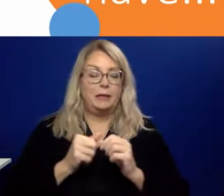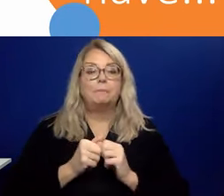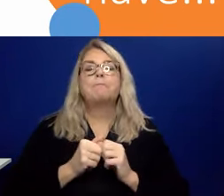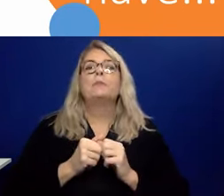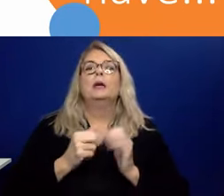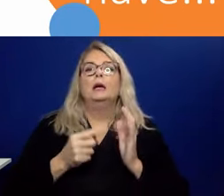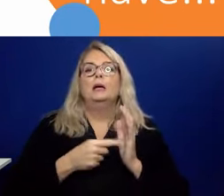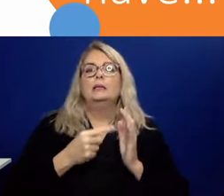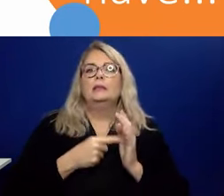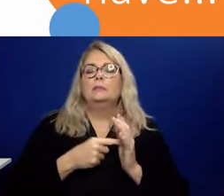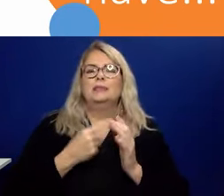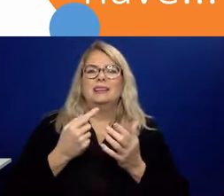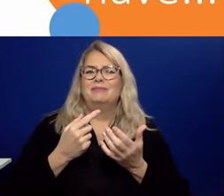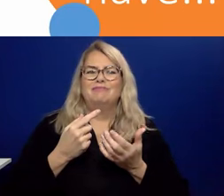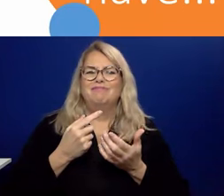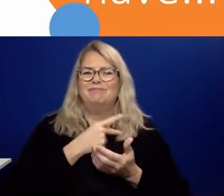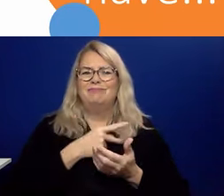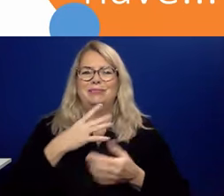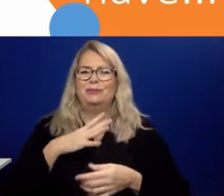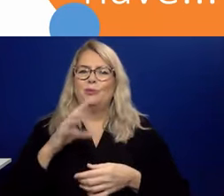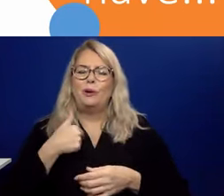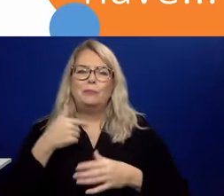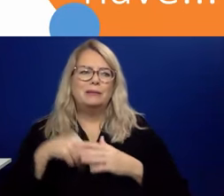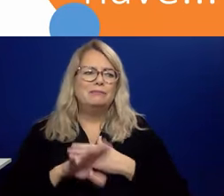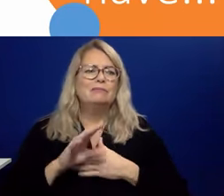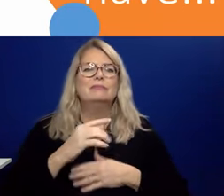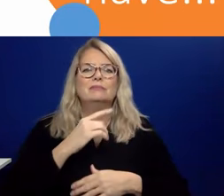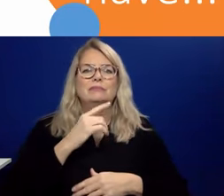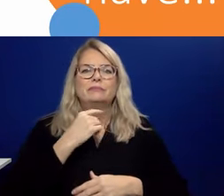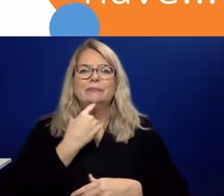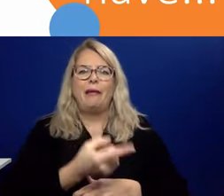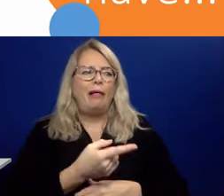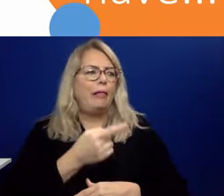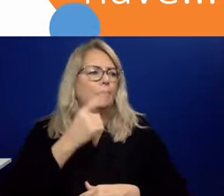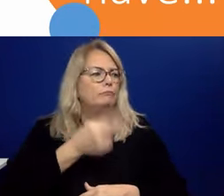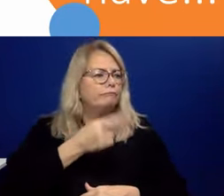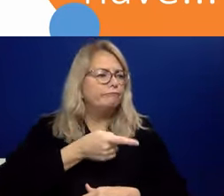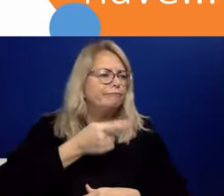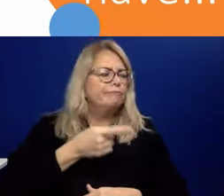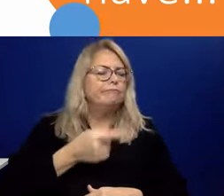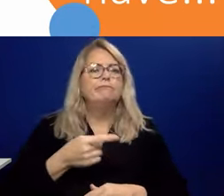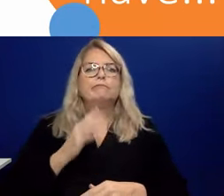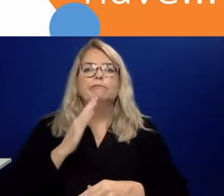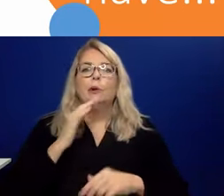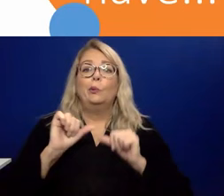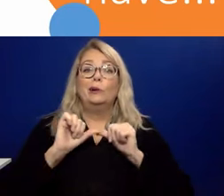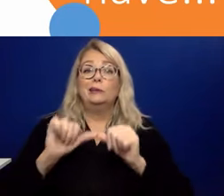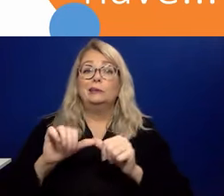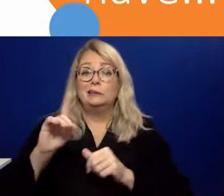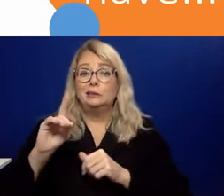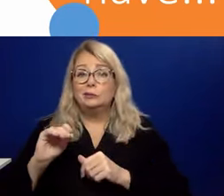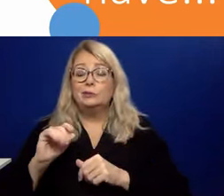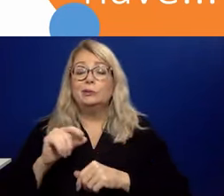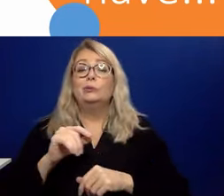Sometimes they don't want me to come in there and tell me, you know, I'm going to tell you to do this. They want to do what they've always been doing, but you know, you're there to help